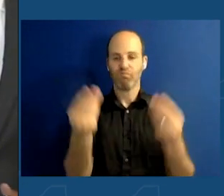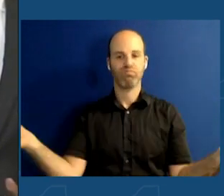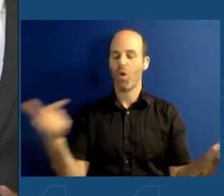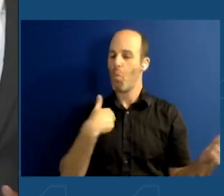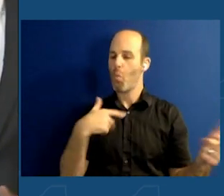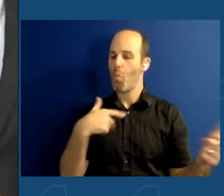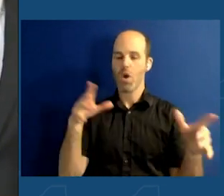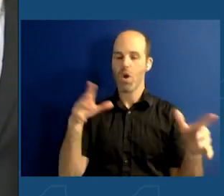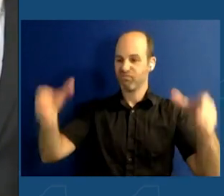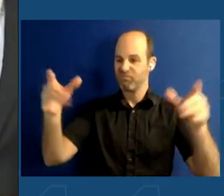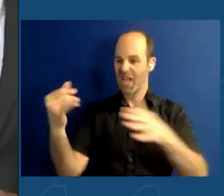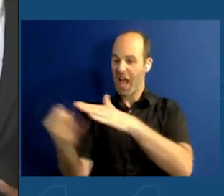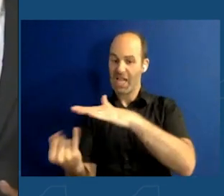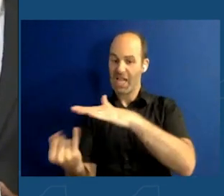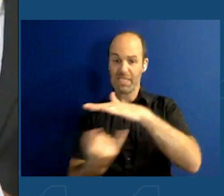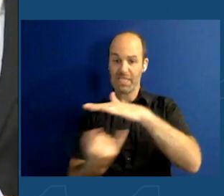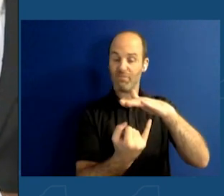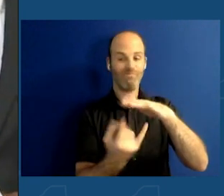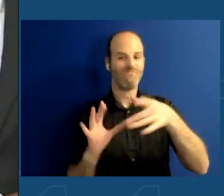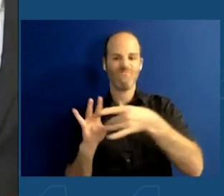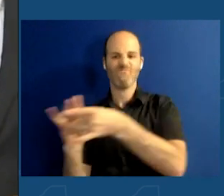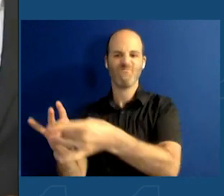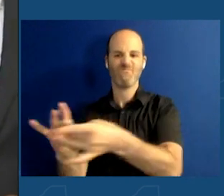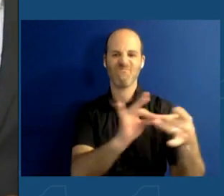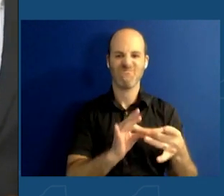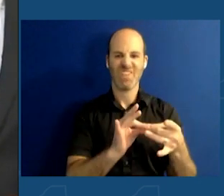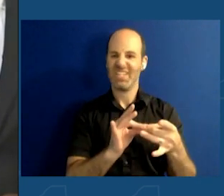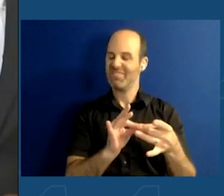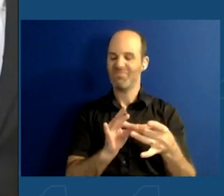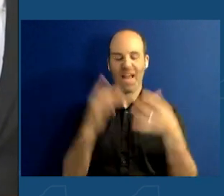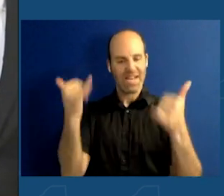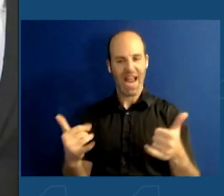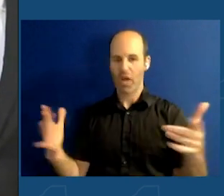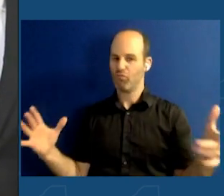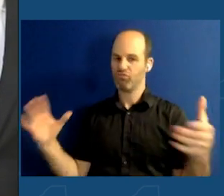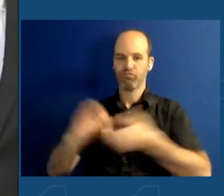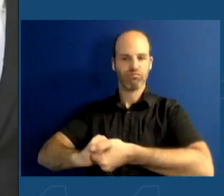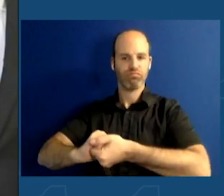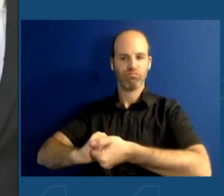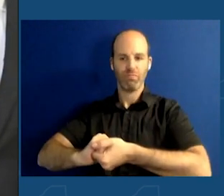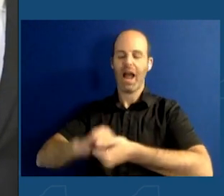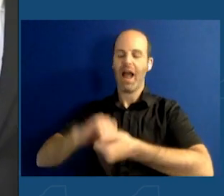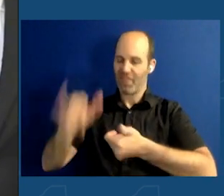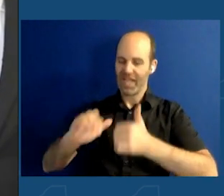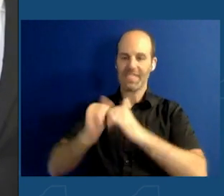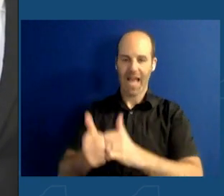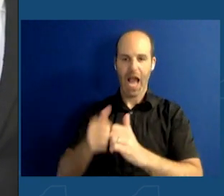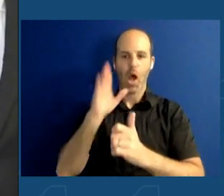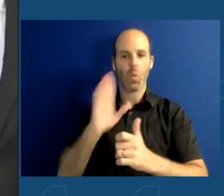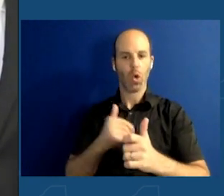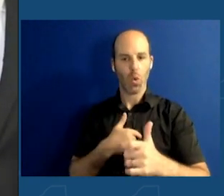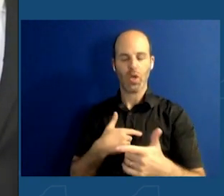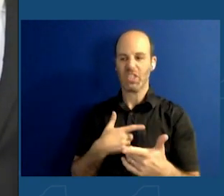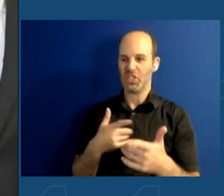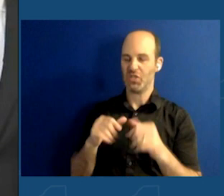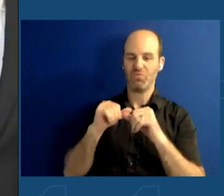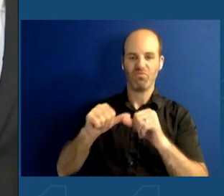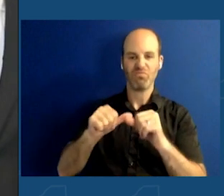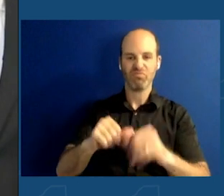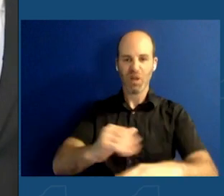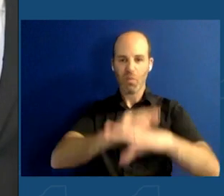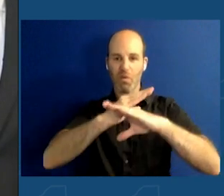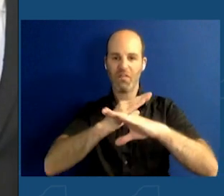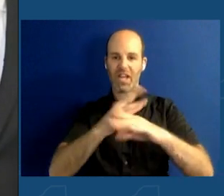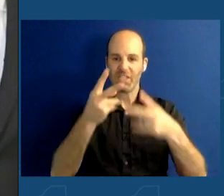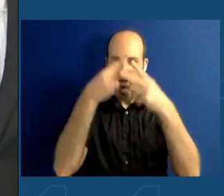We break it down everywhere we find it and just say collaboration is how we're going to get ahead of these criminals. And so talk about that cooperation